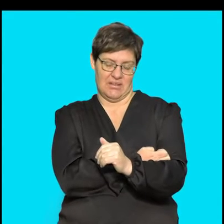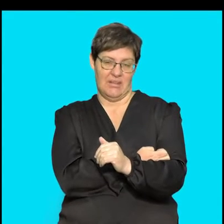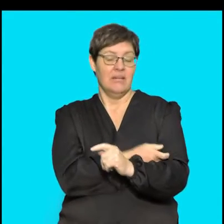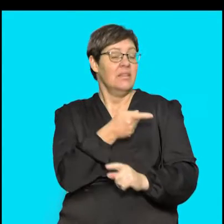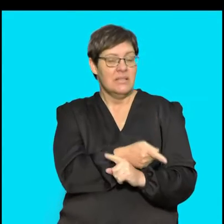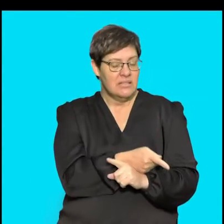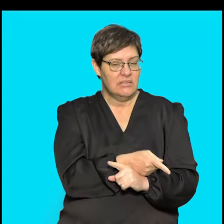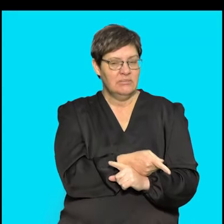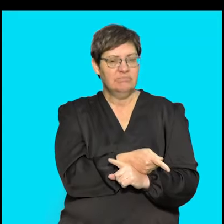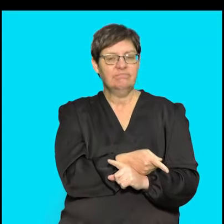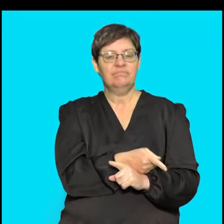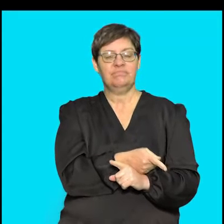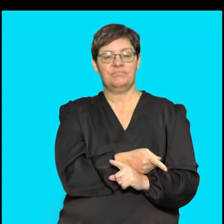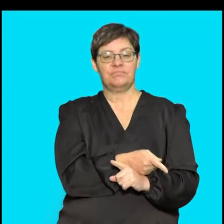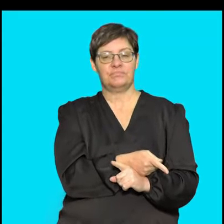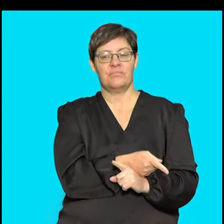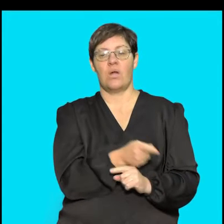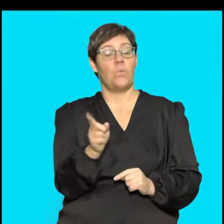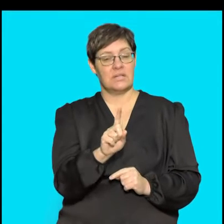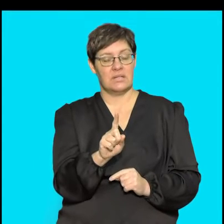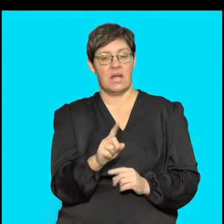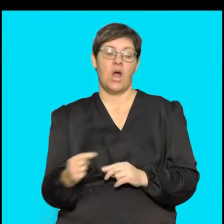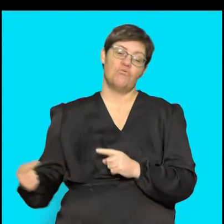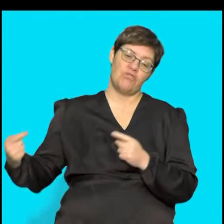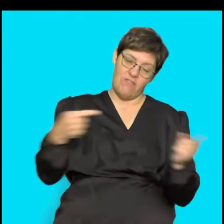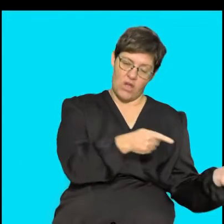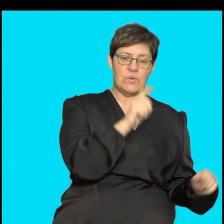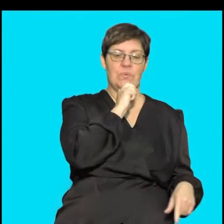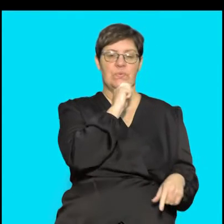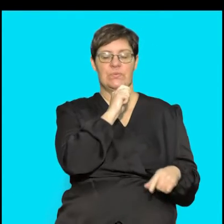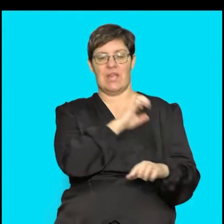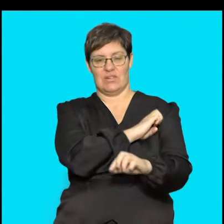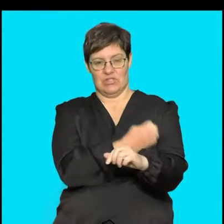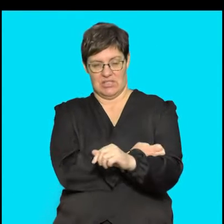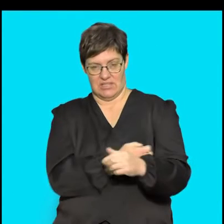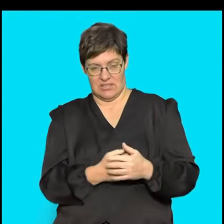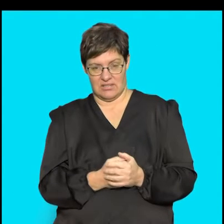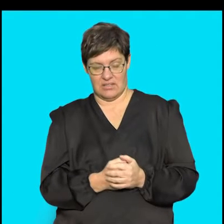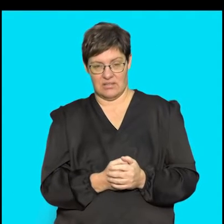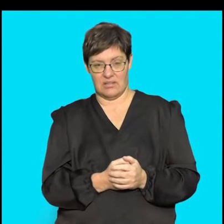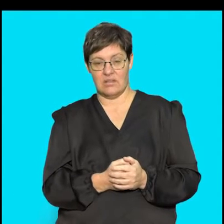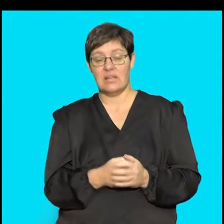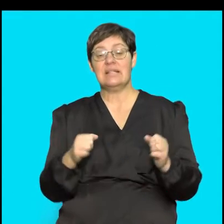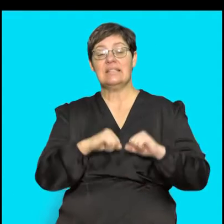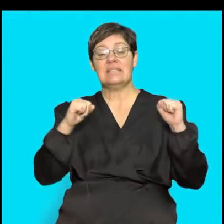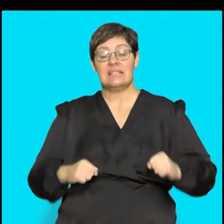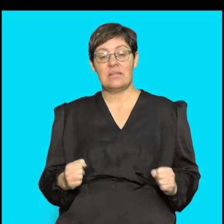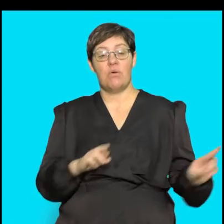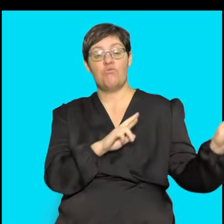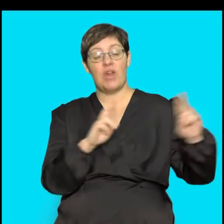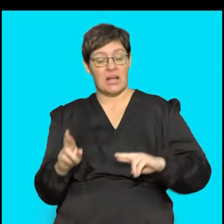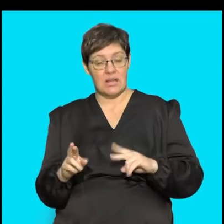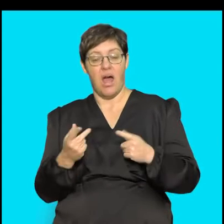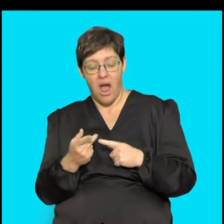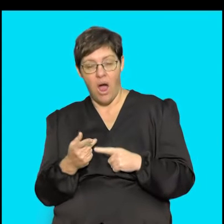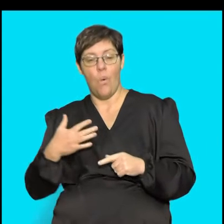And in this case, it is my reverse reaction. So the system will react